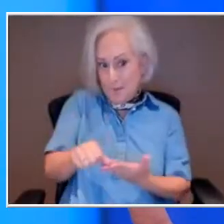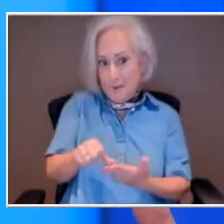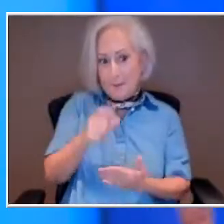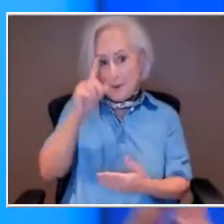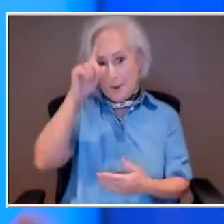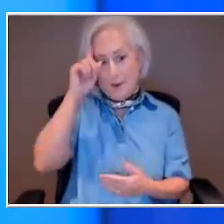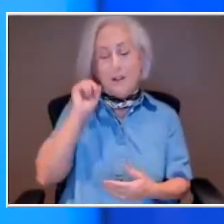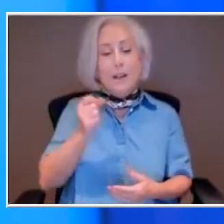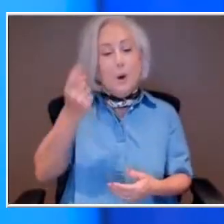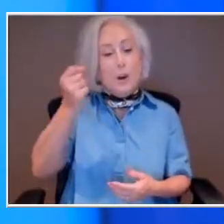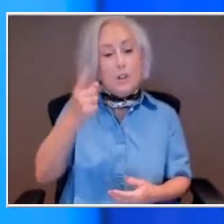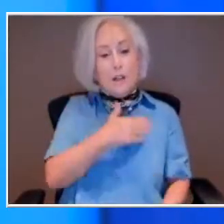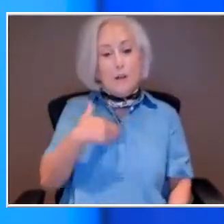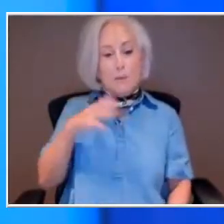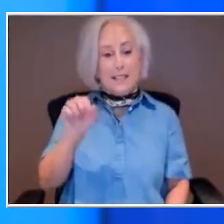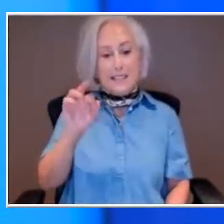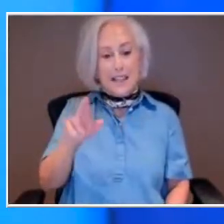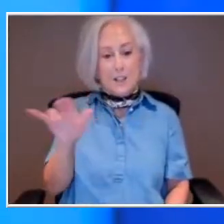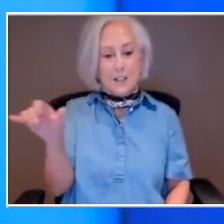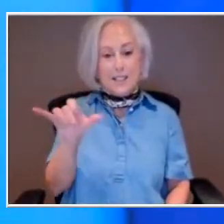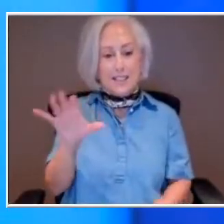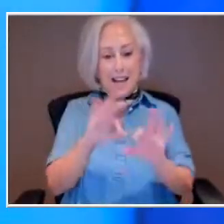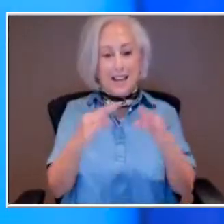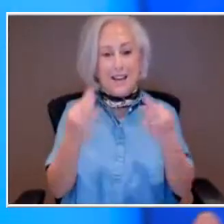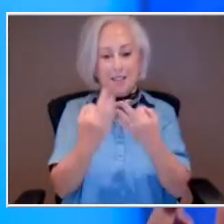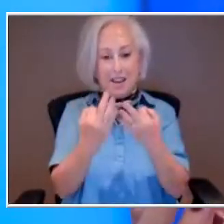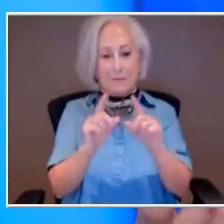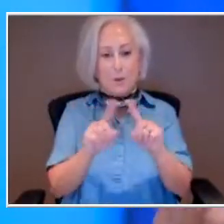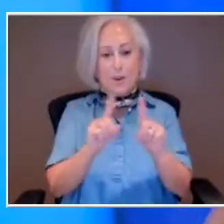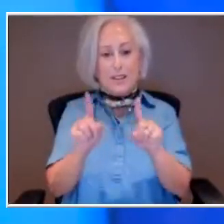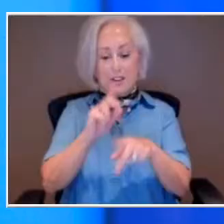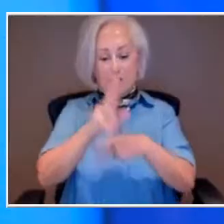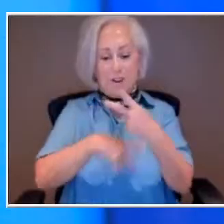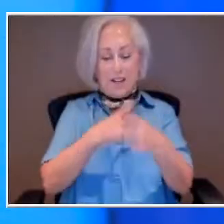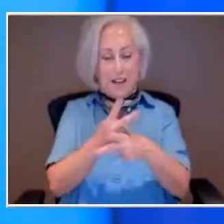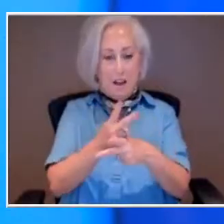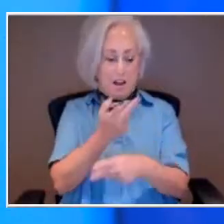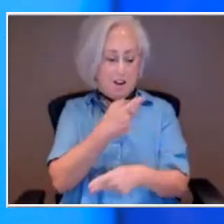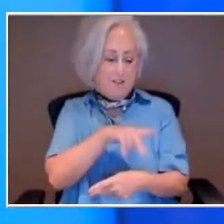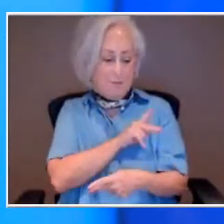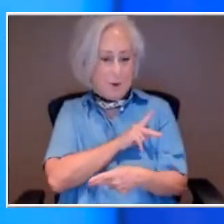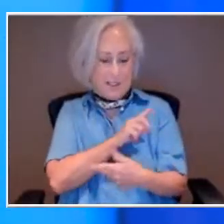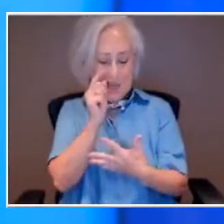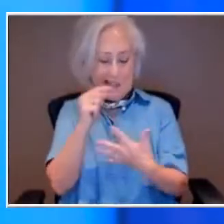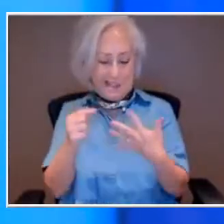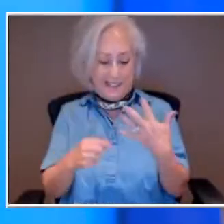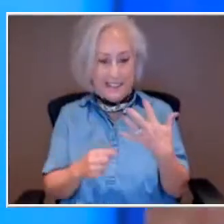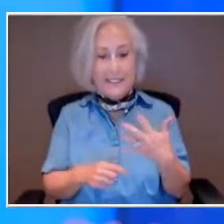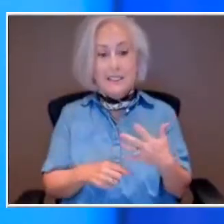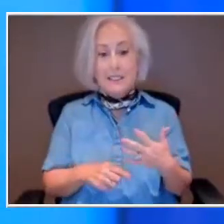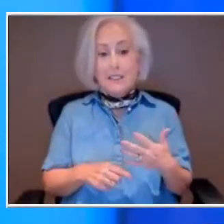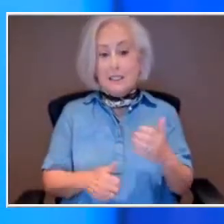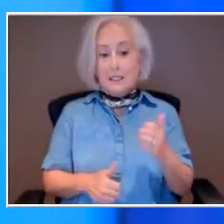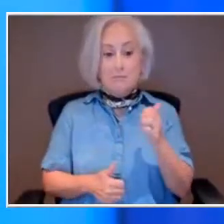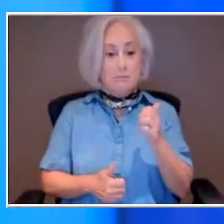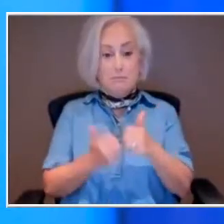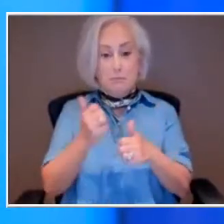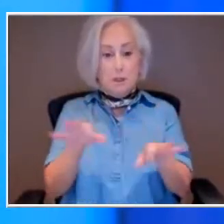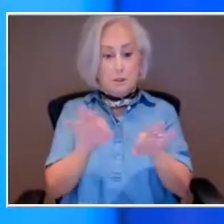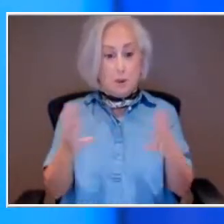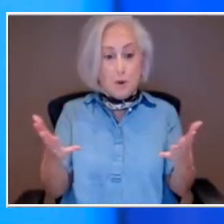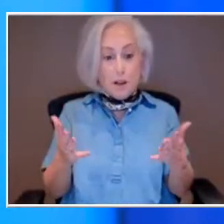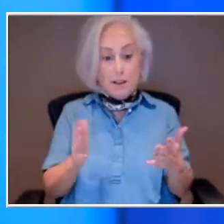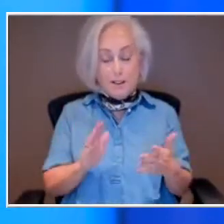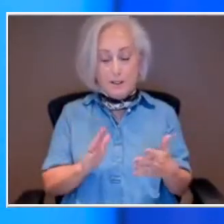actually breast cancer is like a family with a lot of personality types. Mm-hmm. And so the first critical aspect is identifying what is that personality type